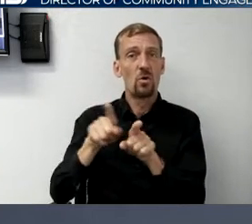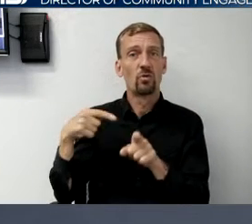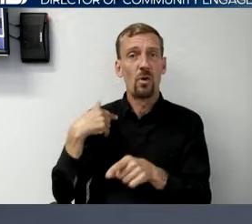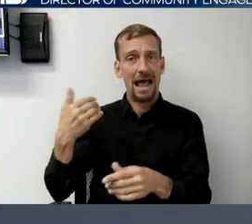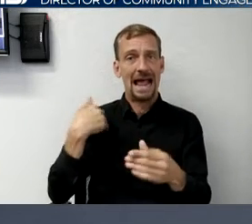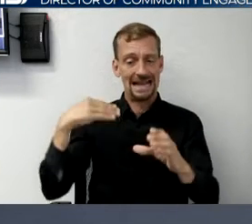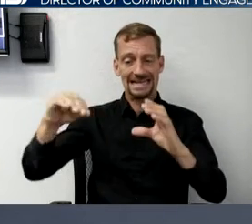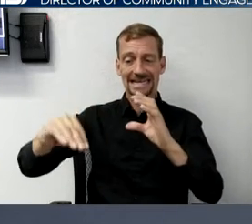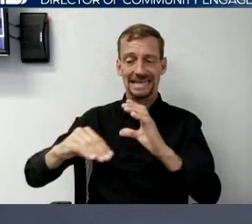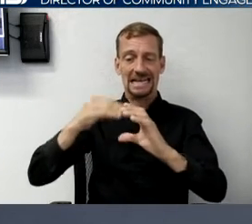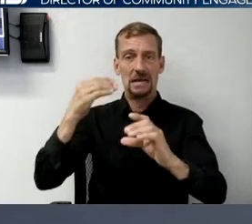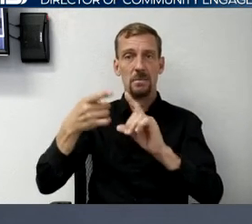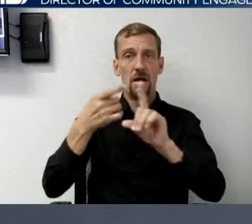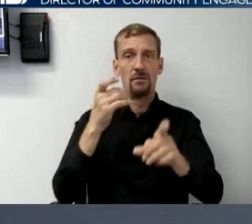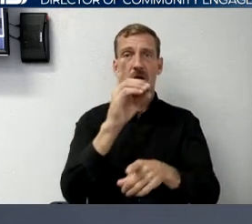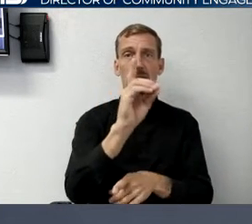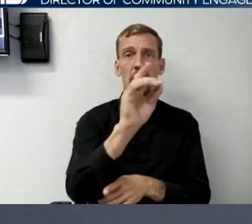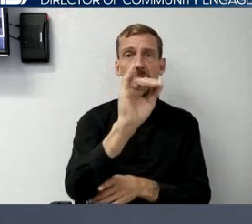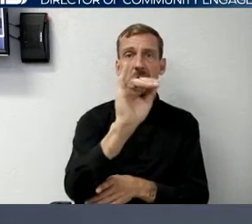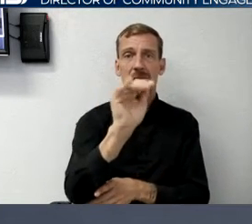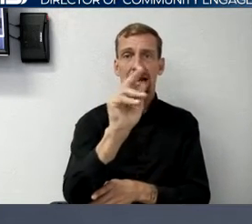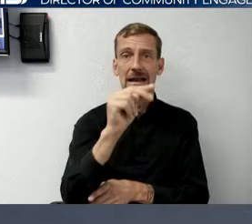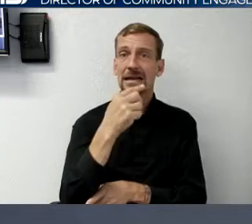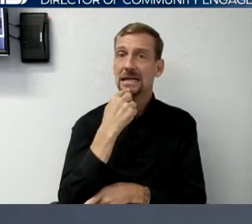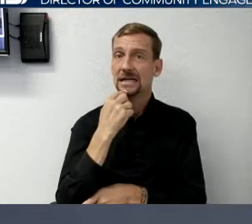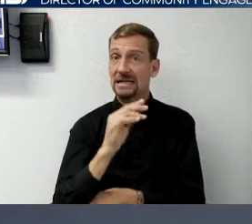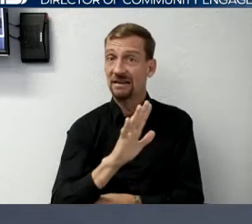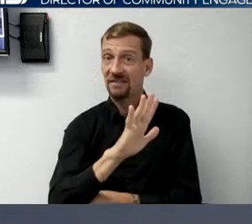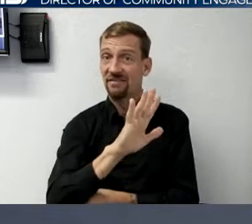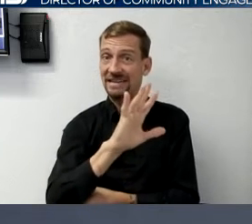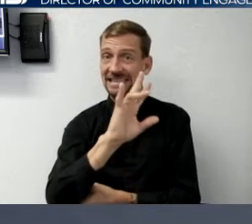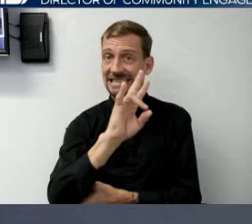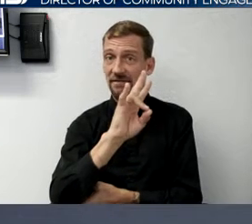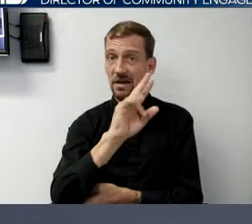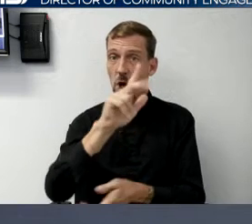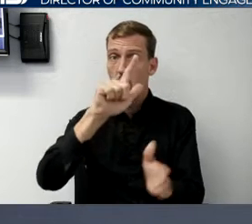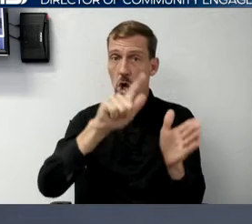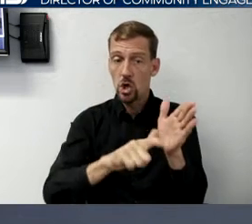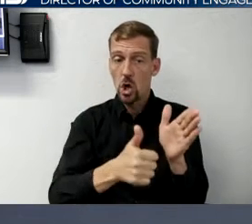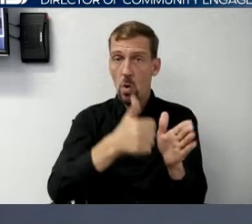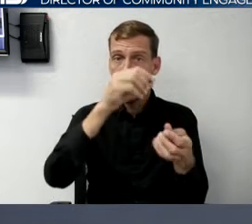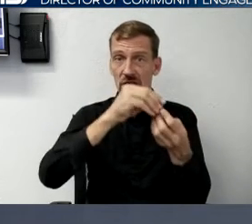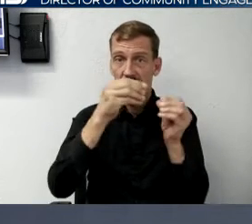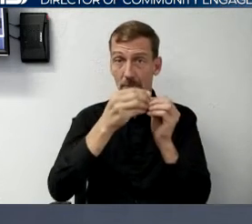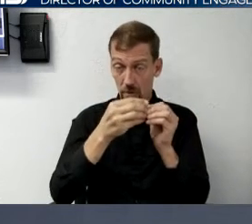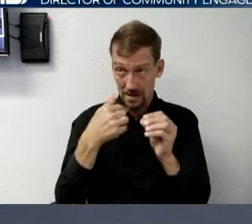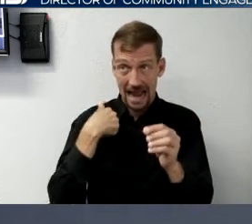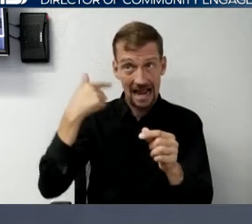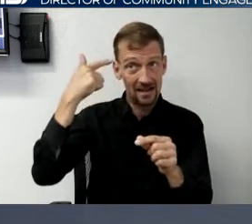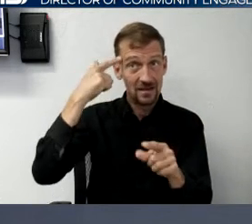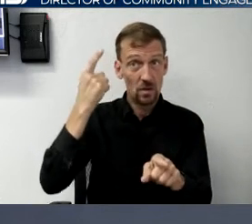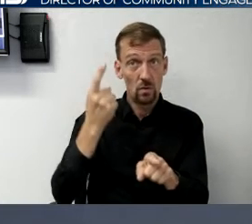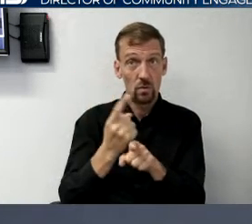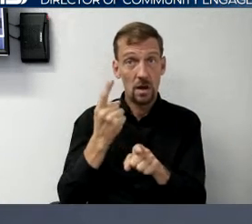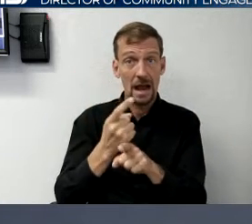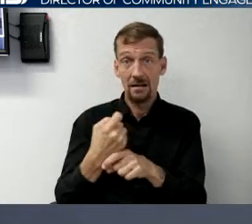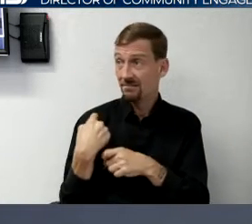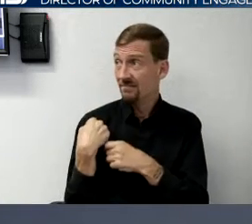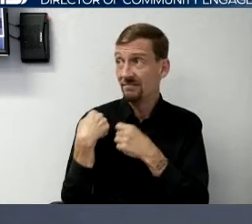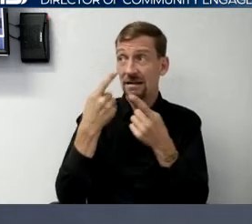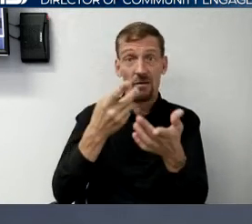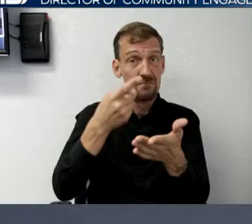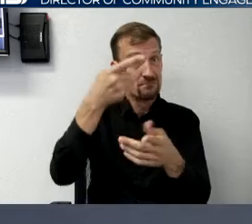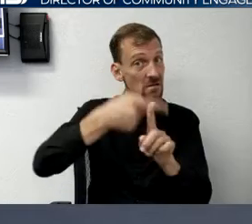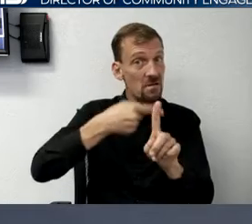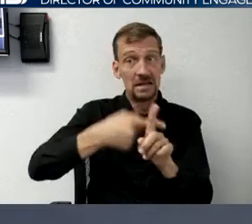leave of absences, Gary, because 57 was our lowest number that we've had on leave of absence, I believe, in several months. And so